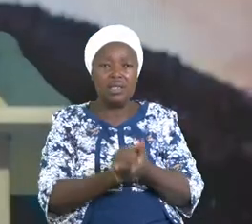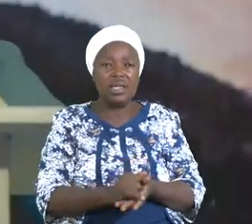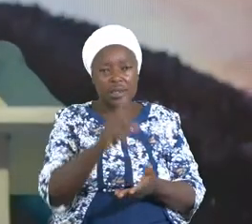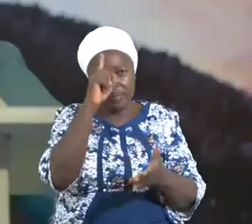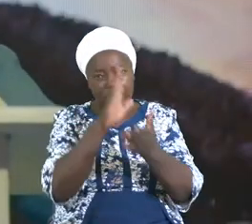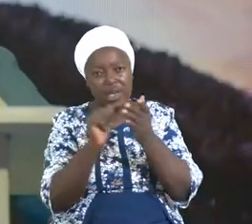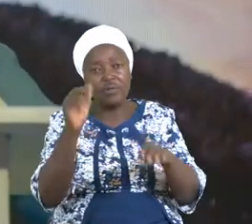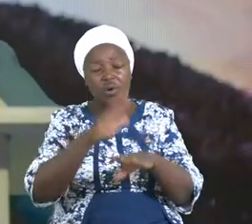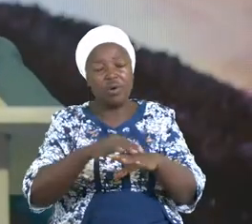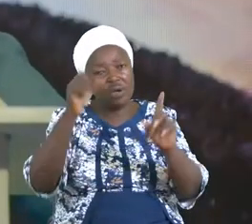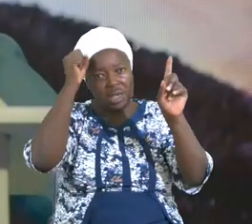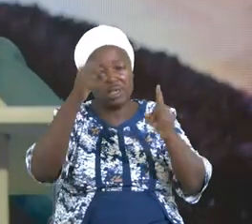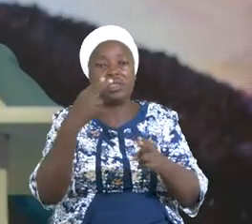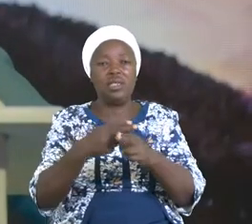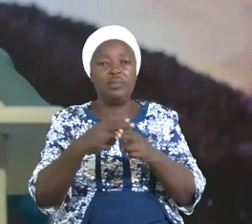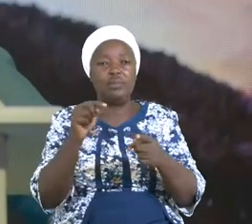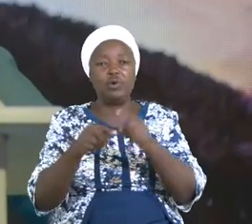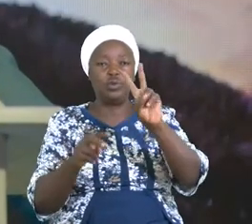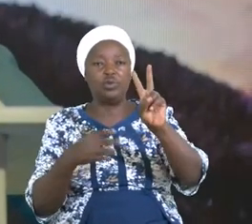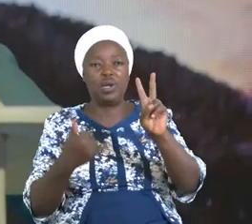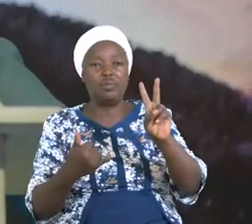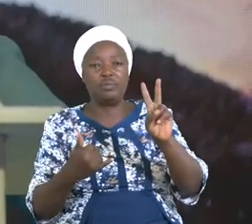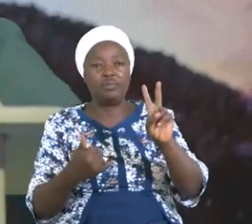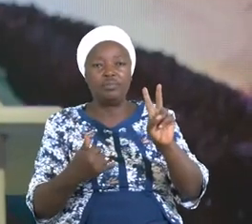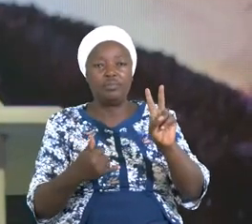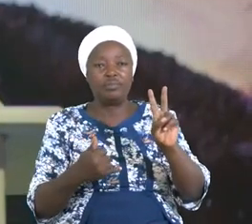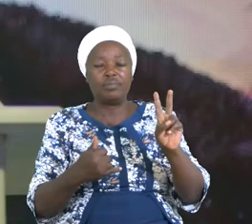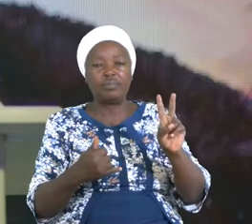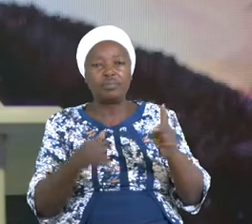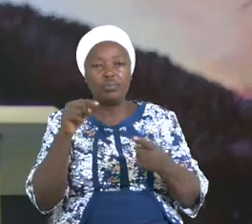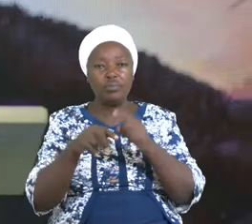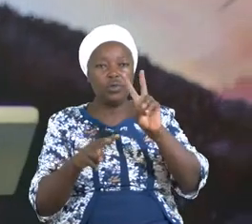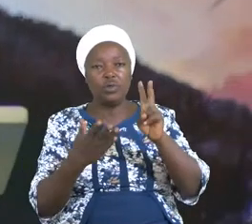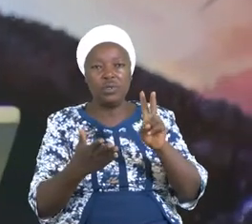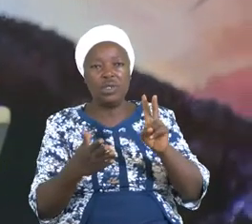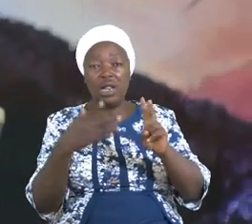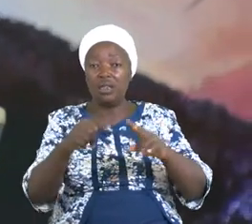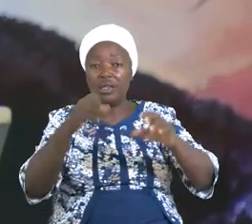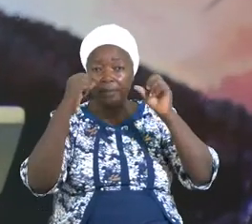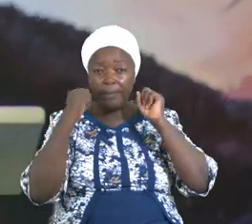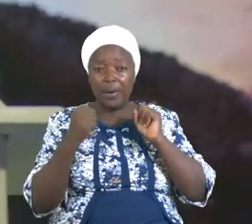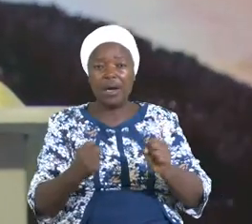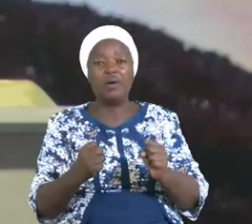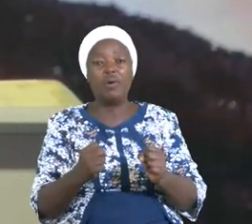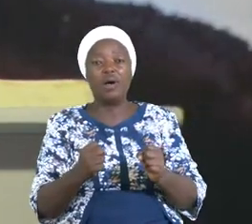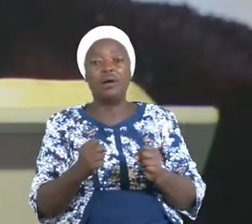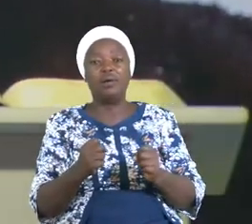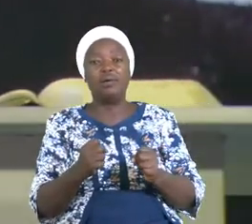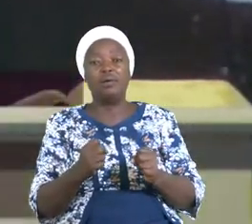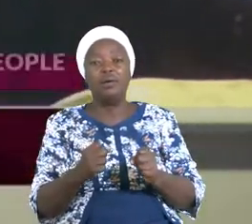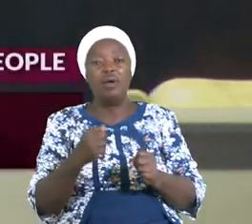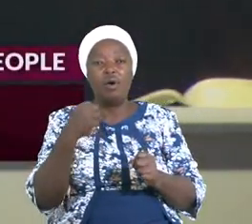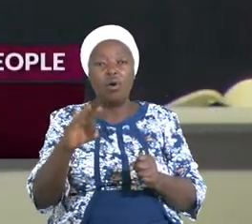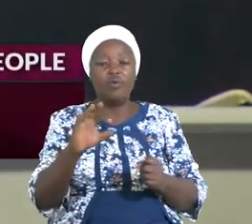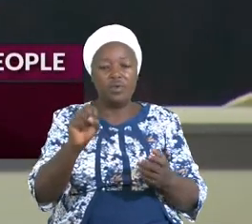his name. Look at point number two here. Point number two, the power of